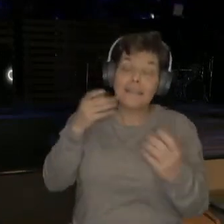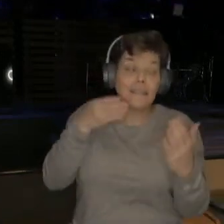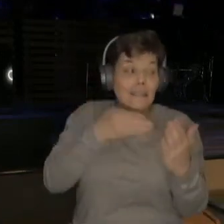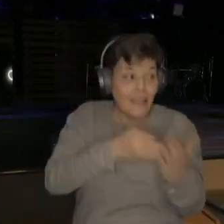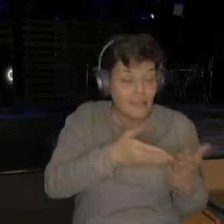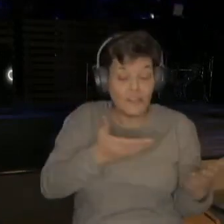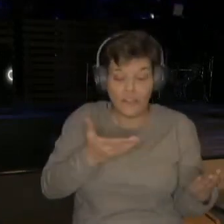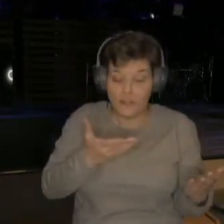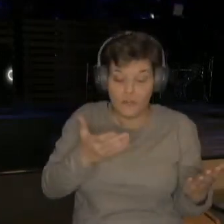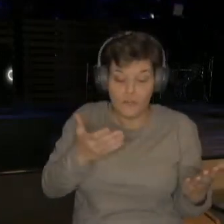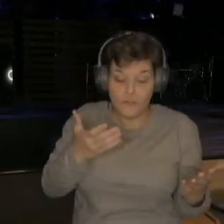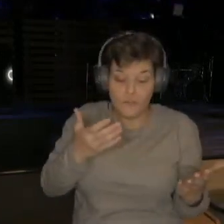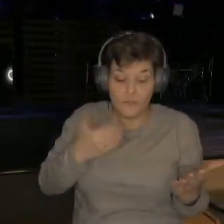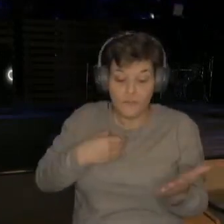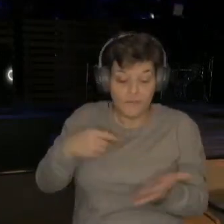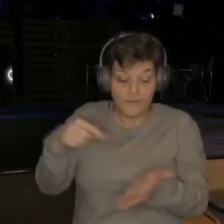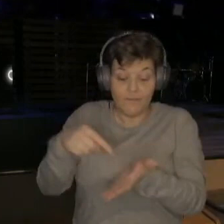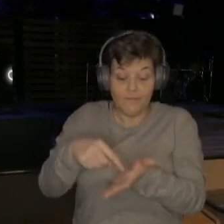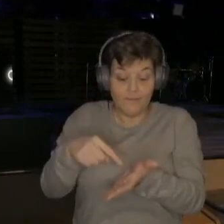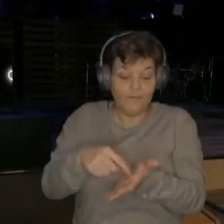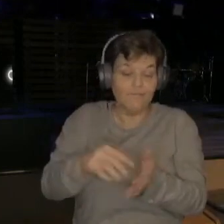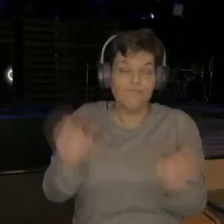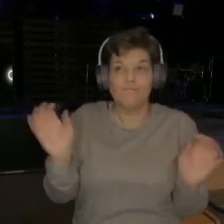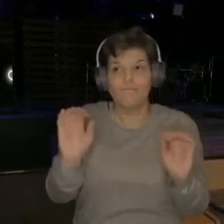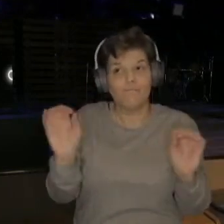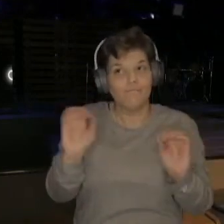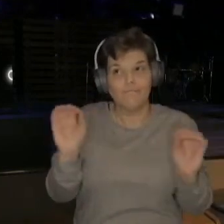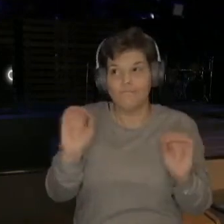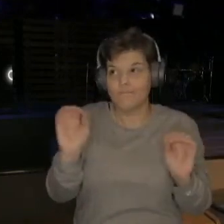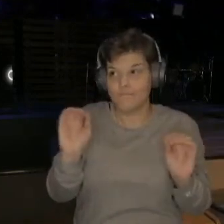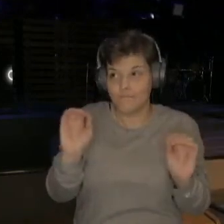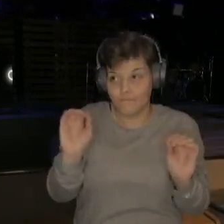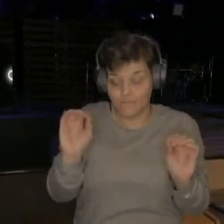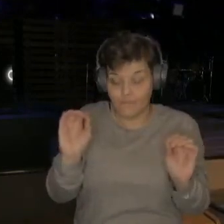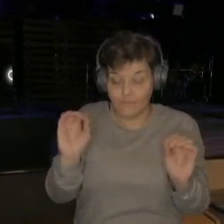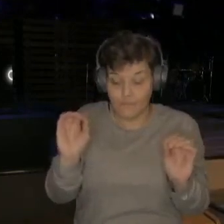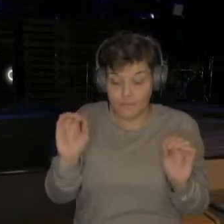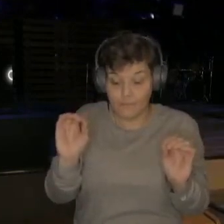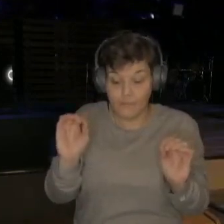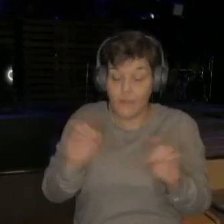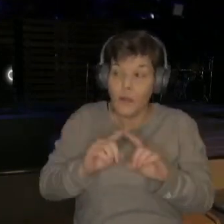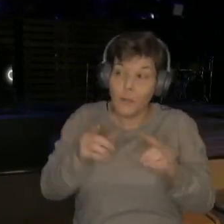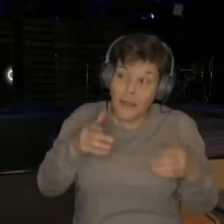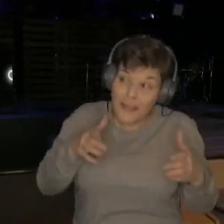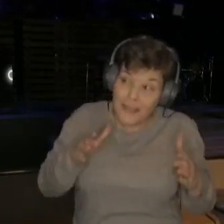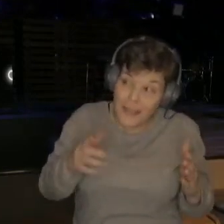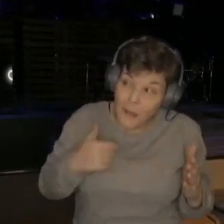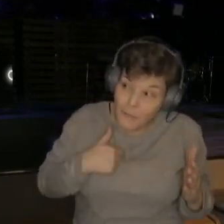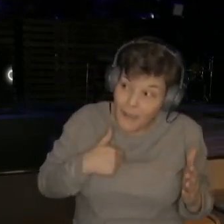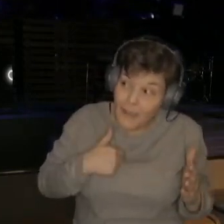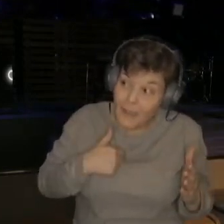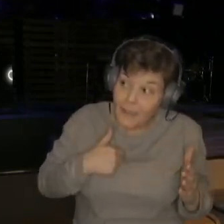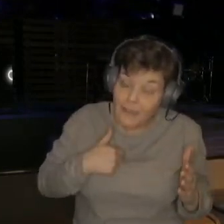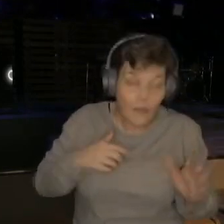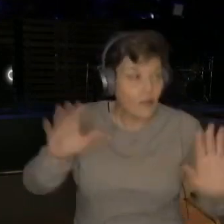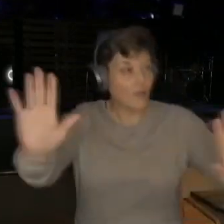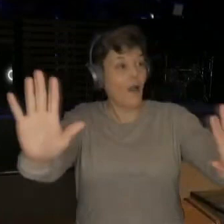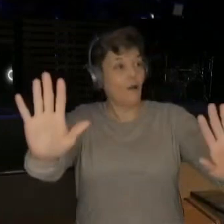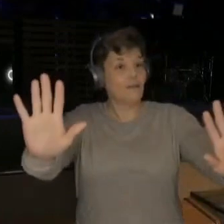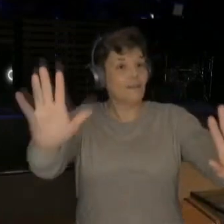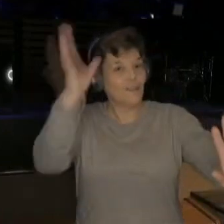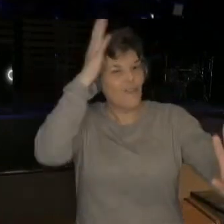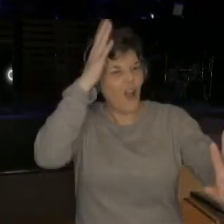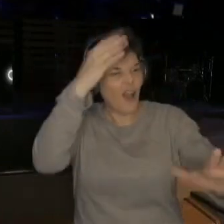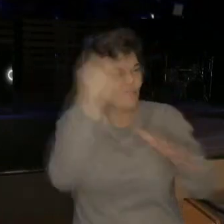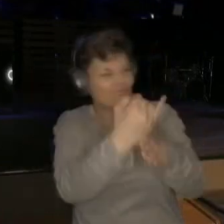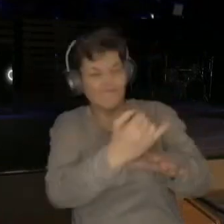never deserve to be called your son. Just let me be. The father interrupted him and said,